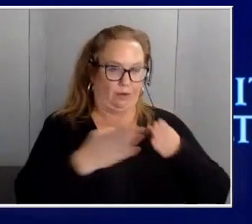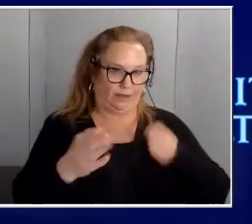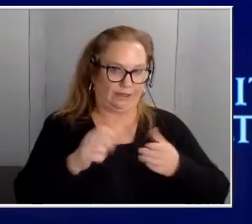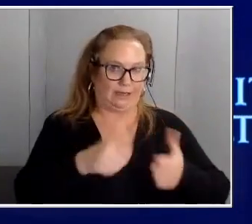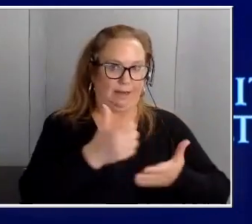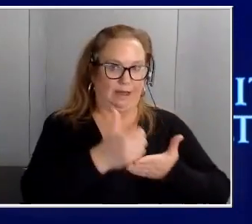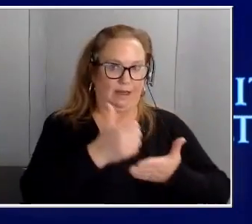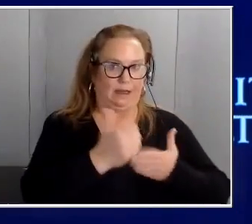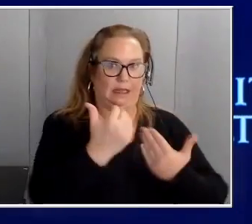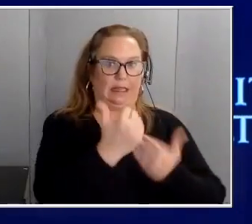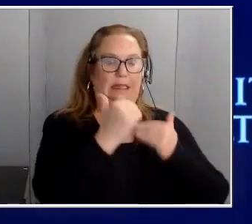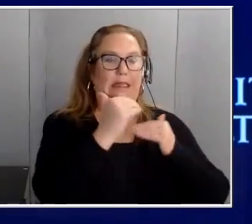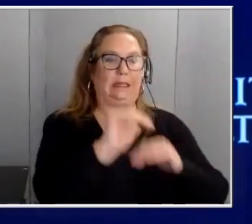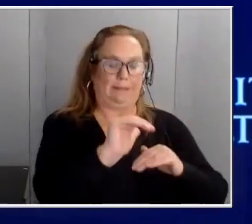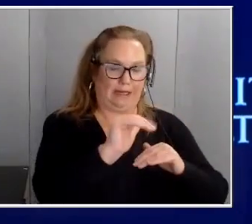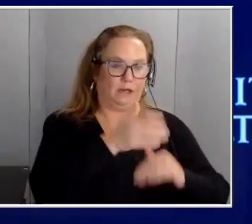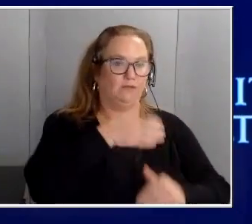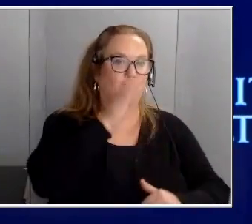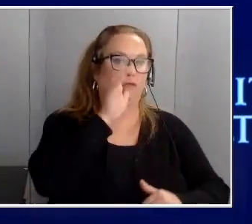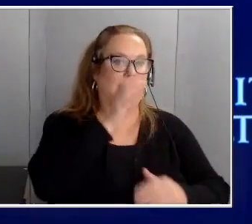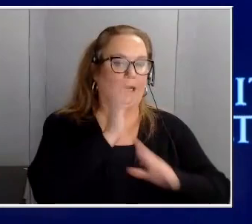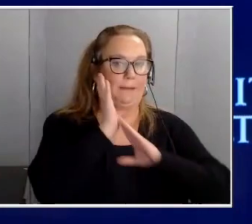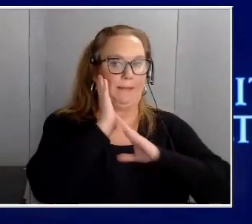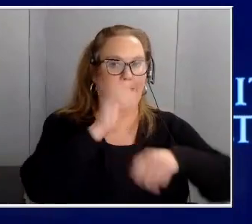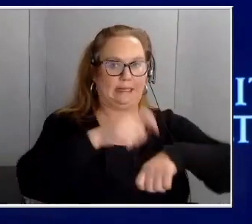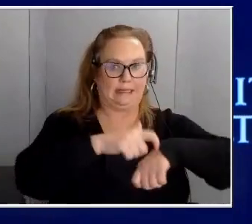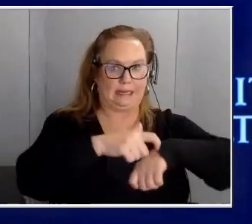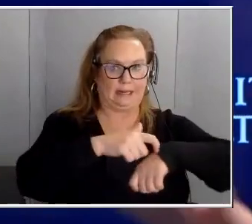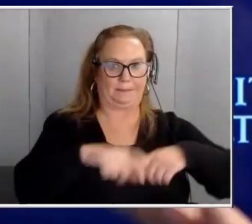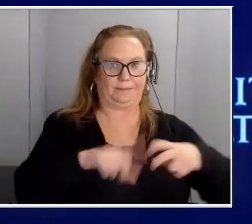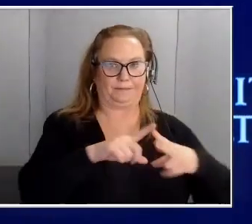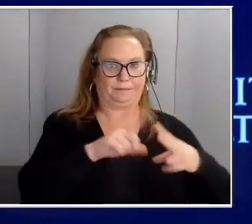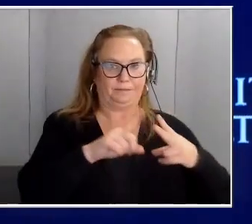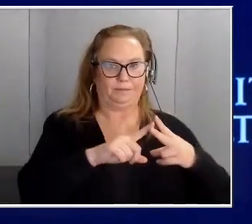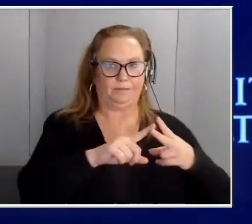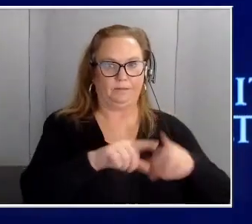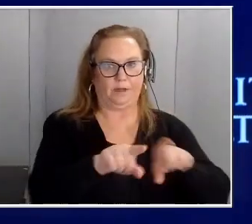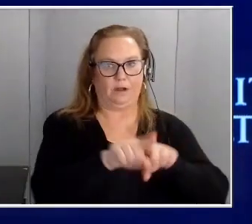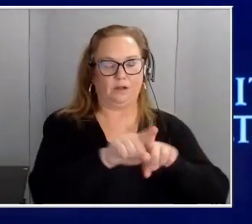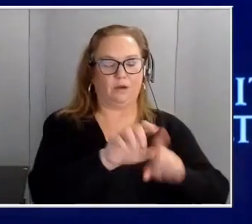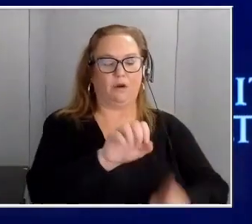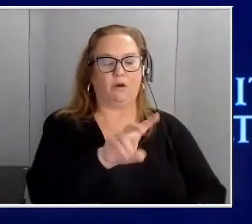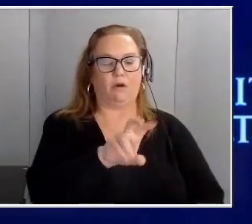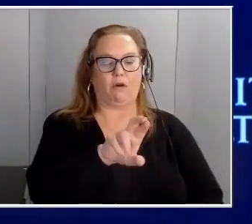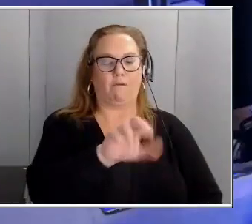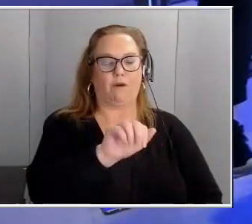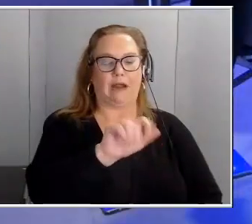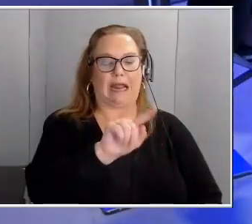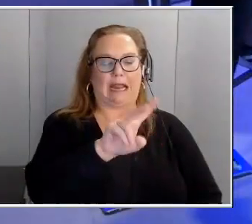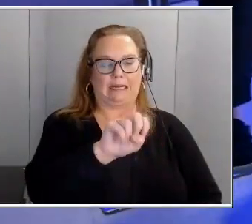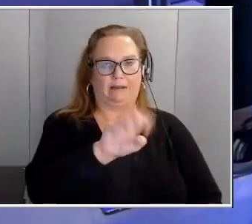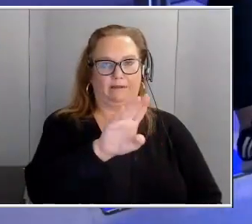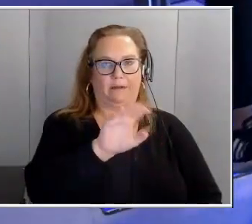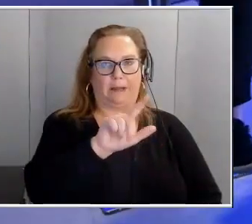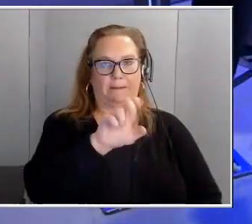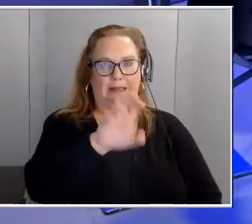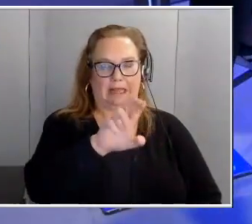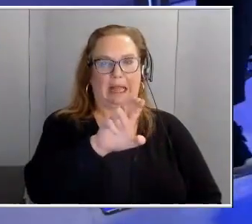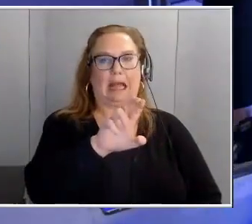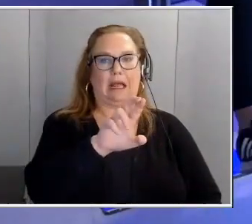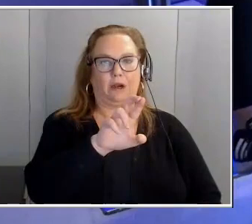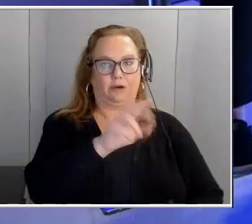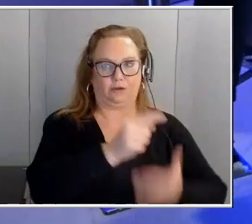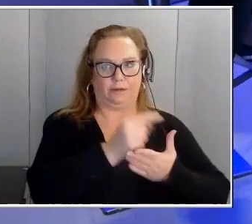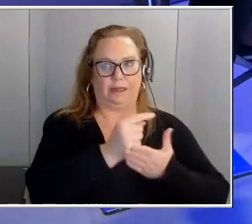like limiting the fluids at bedtime. And then also overactive bladder treatments can be limiting helpful. the fluids, the things that I tell my kids